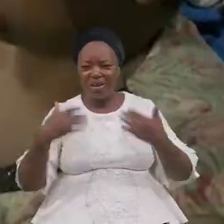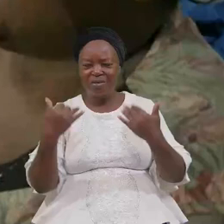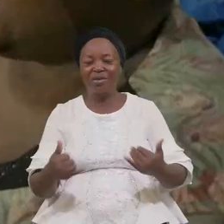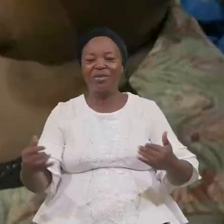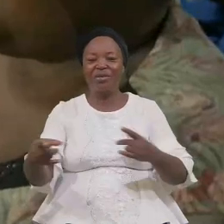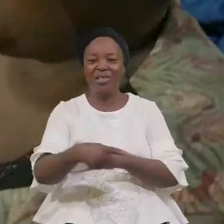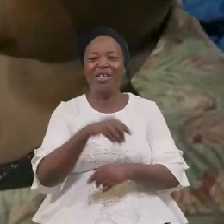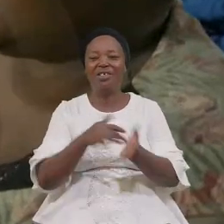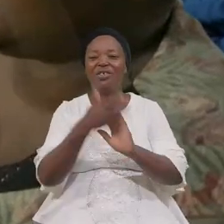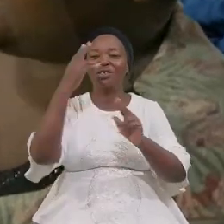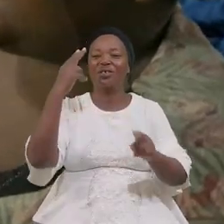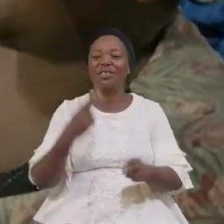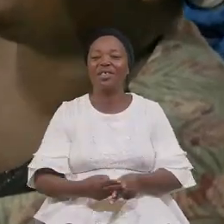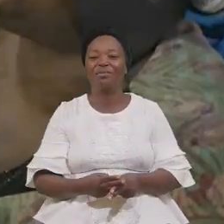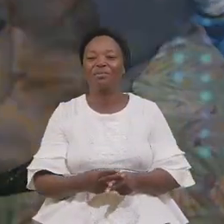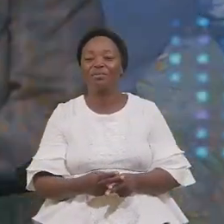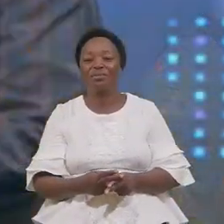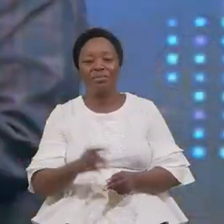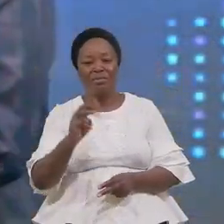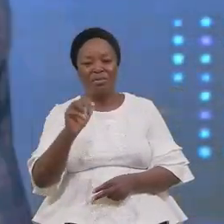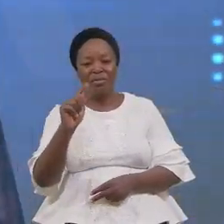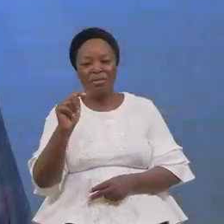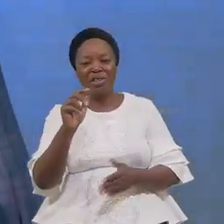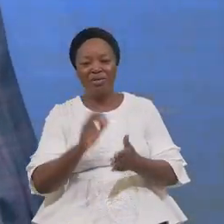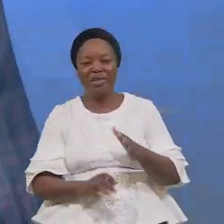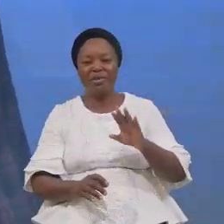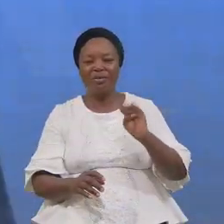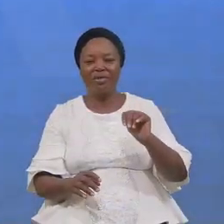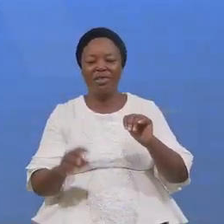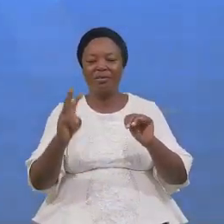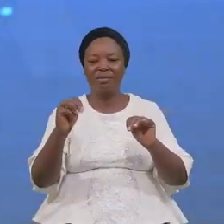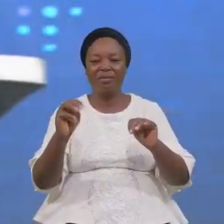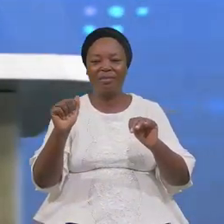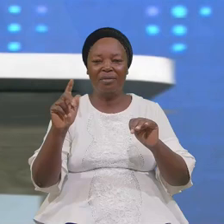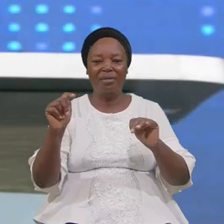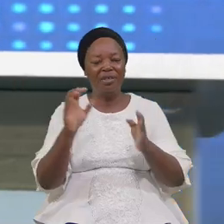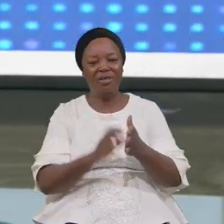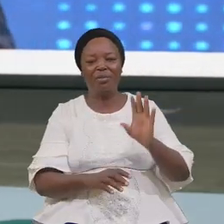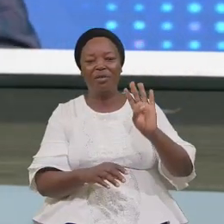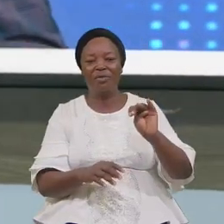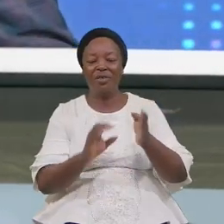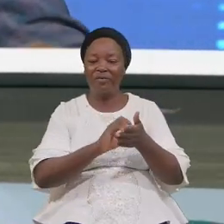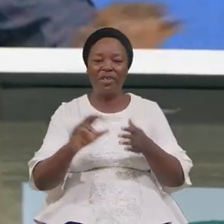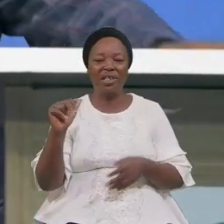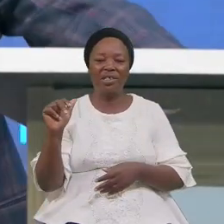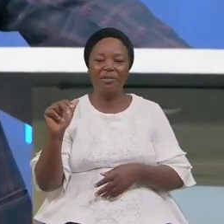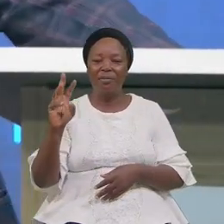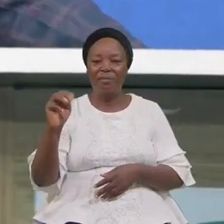Jesus' name. Matthew chapter 14. I'm reading from verse 13. Matthew